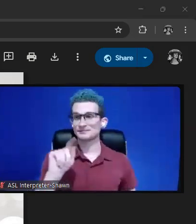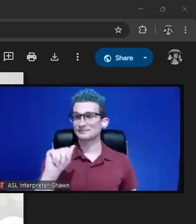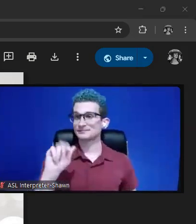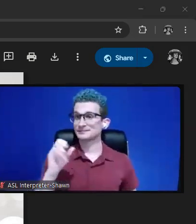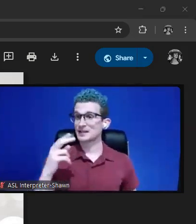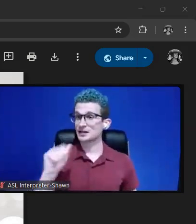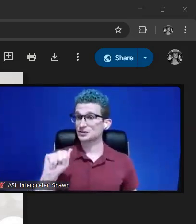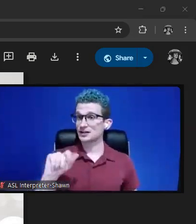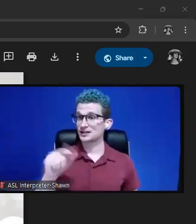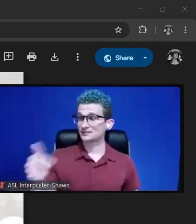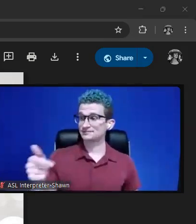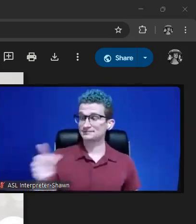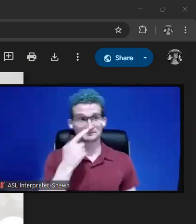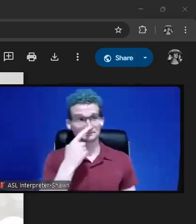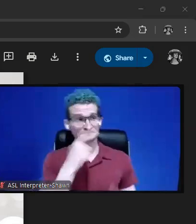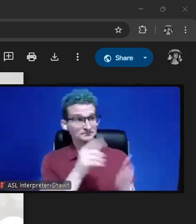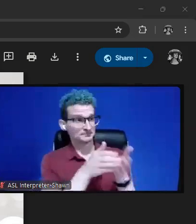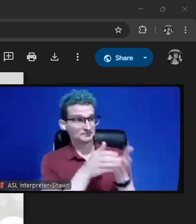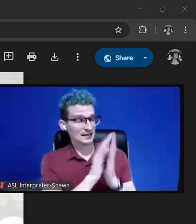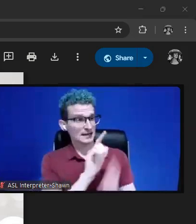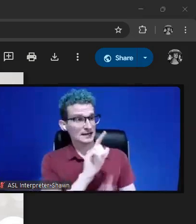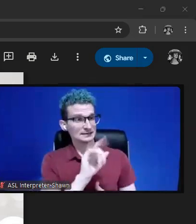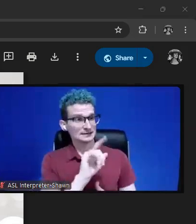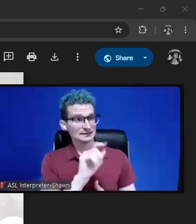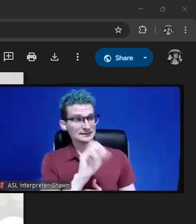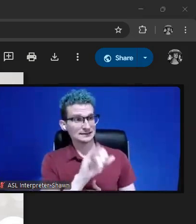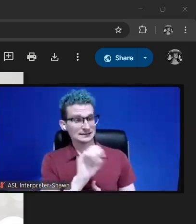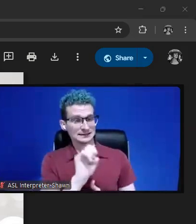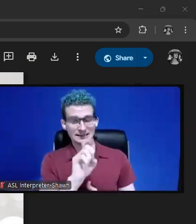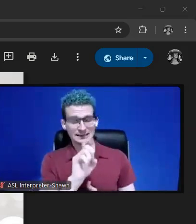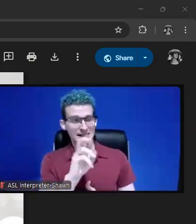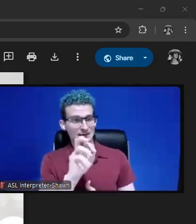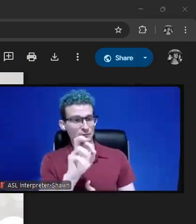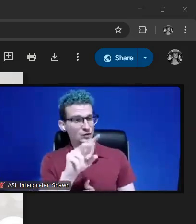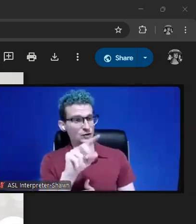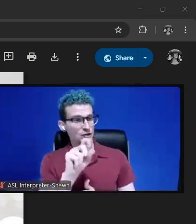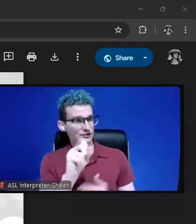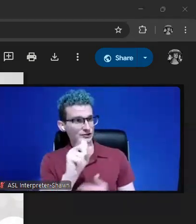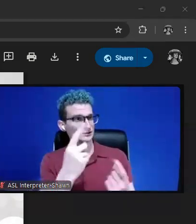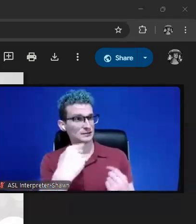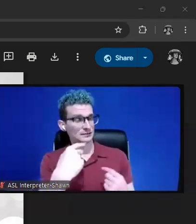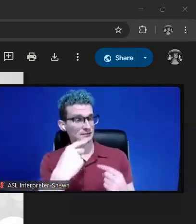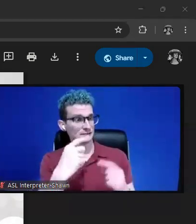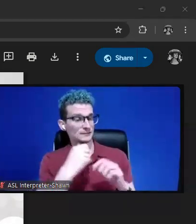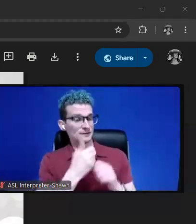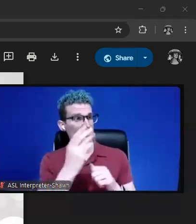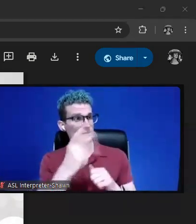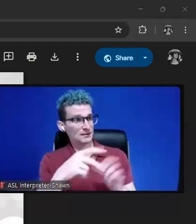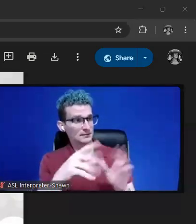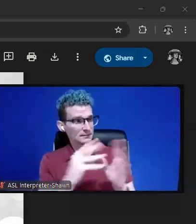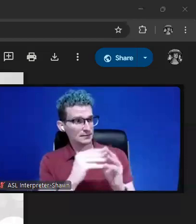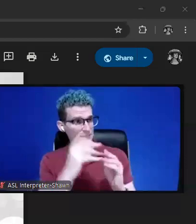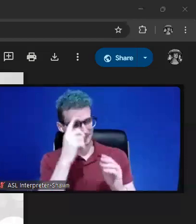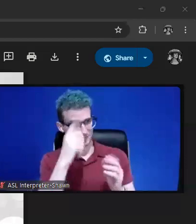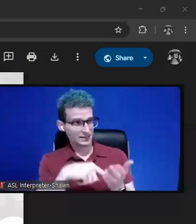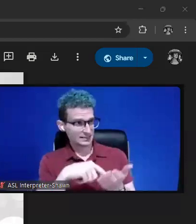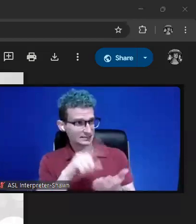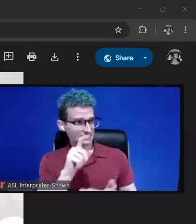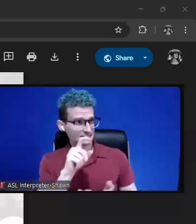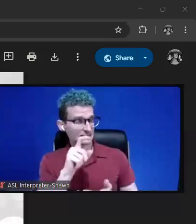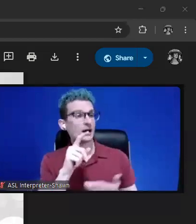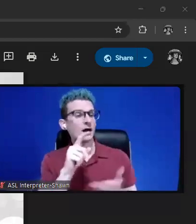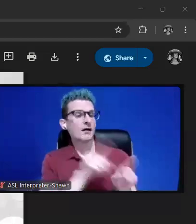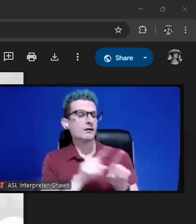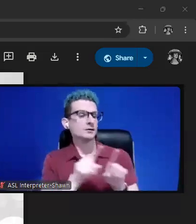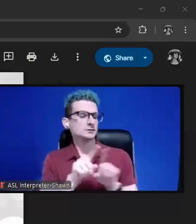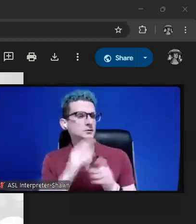ask that Lindsay Edwards come to this follow-up meeting for these for this stuff. And also there are concerns